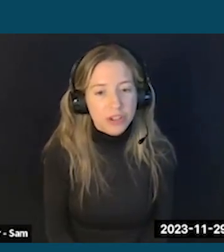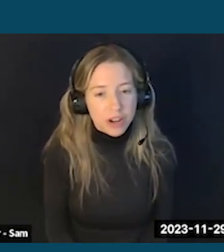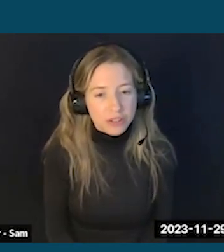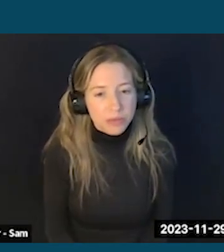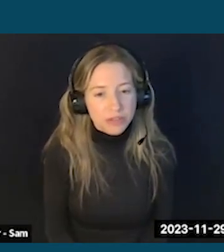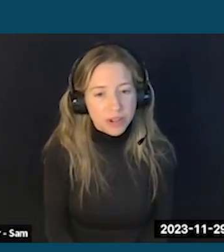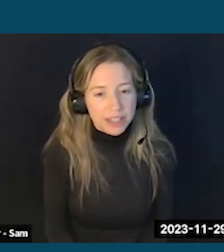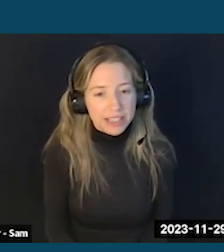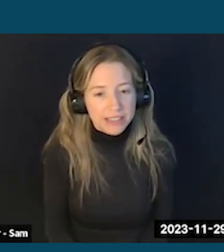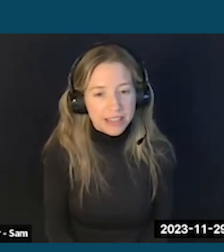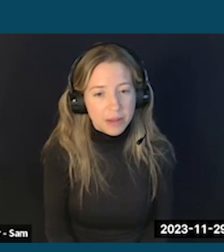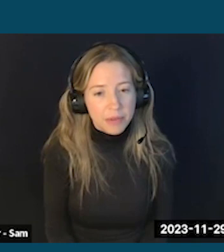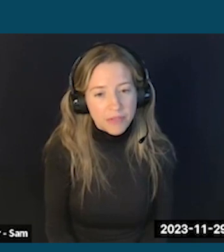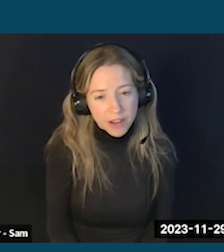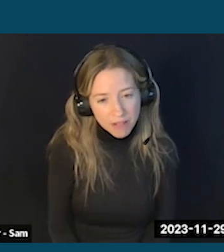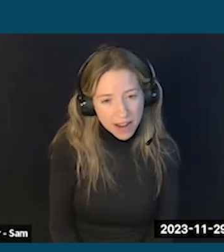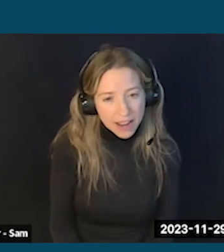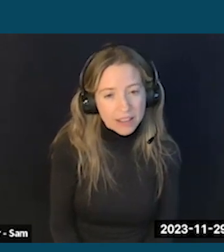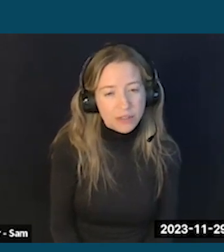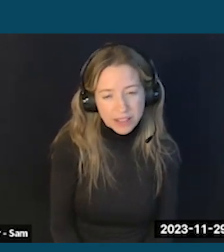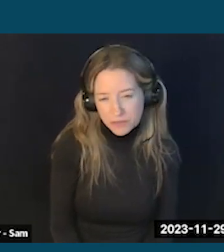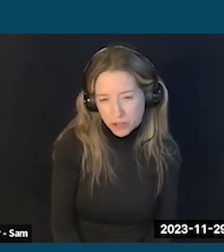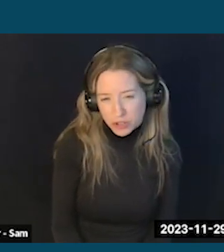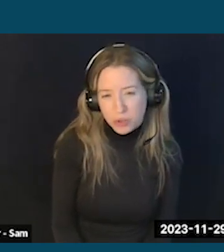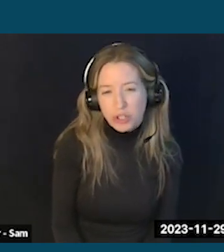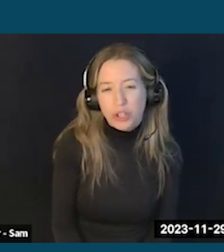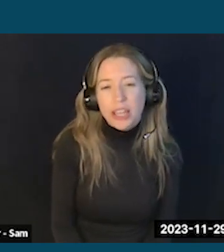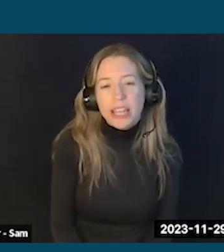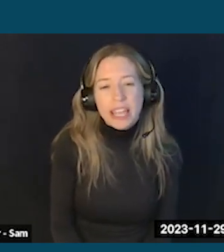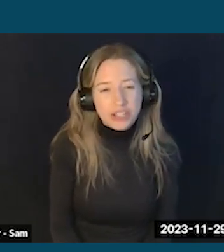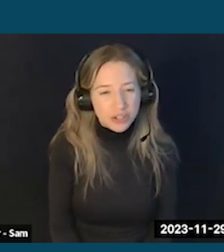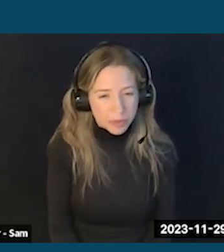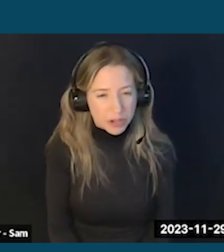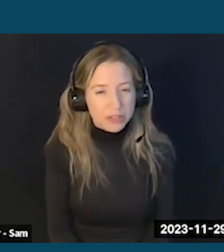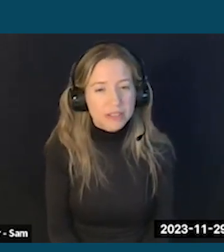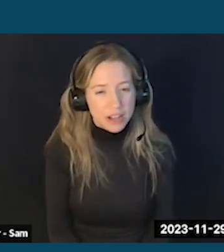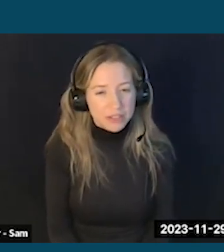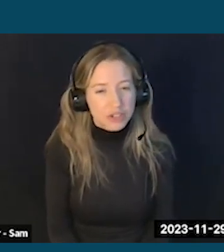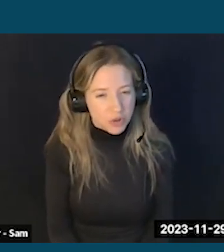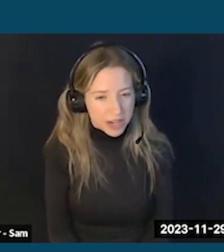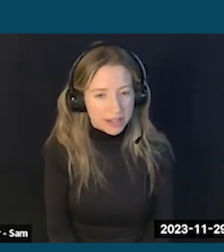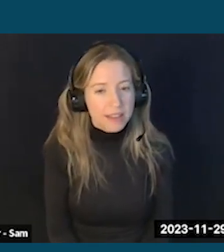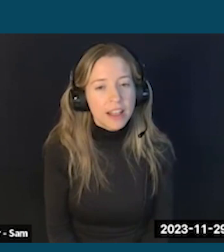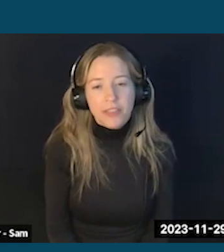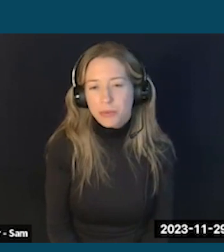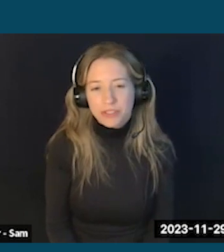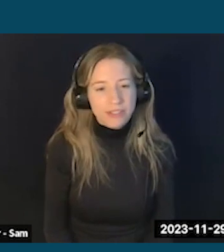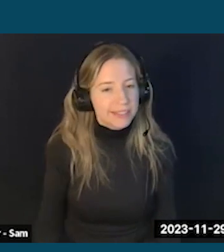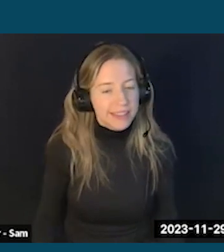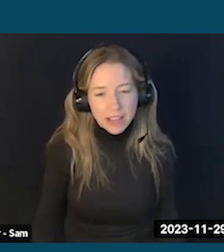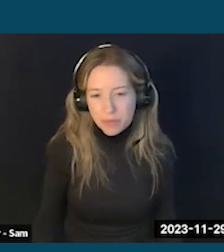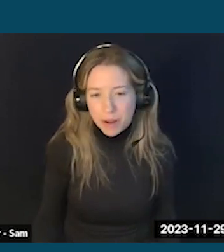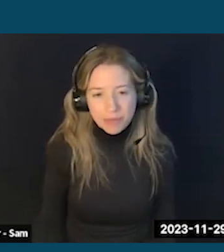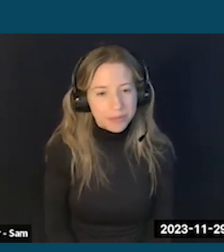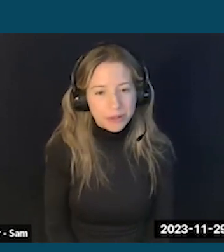where the doctor was struggling to set up a VRI. So that's virtual interpreters on a screen. There was just